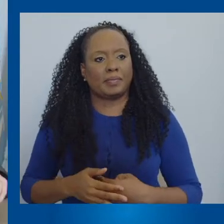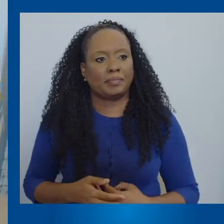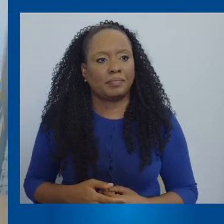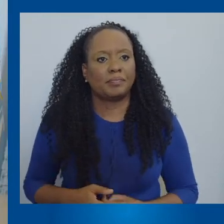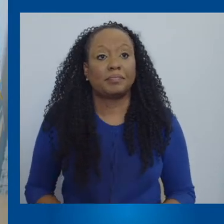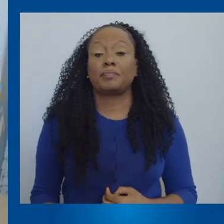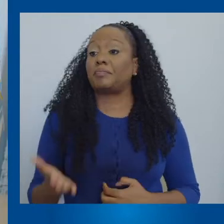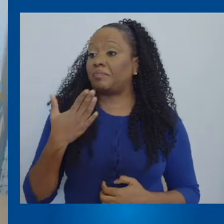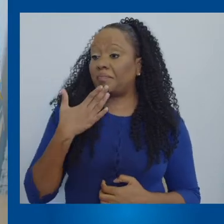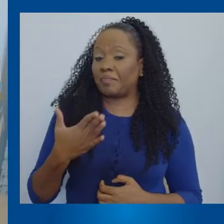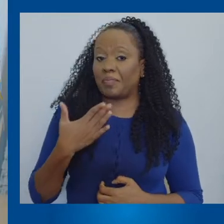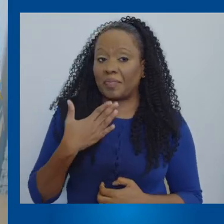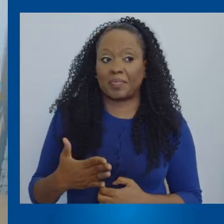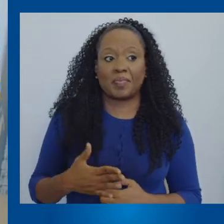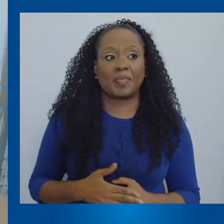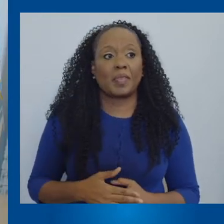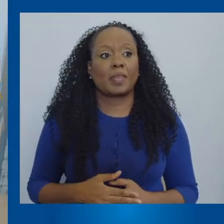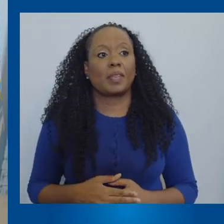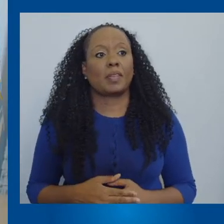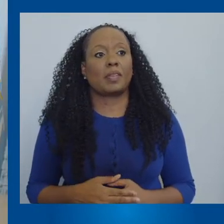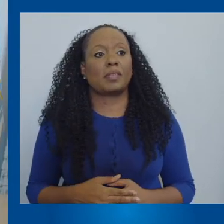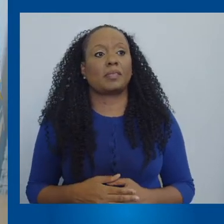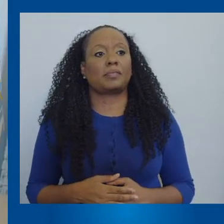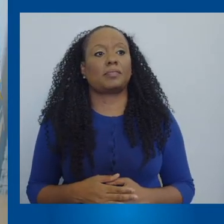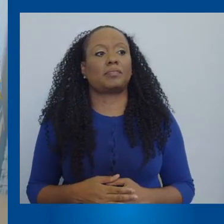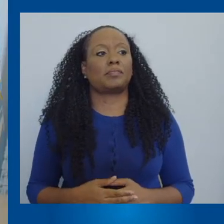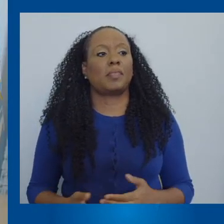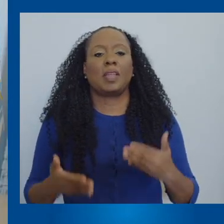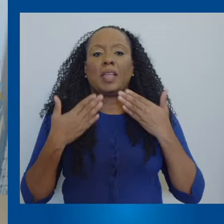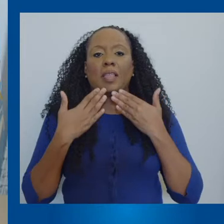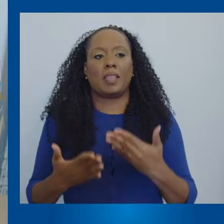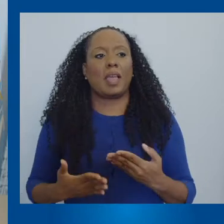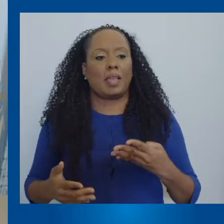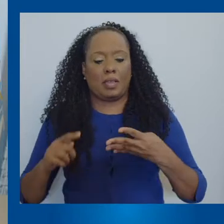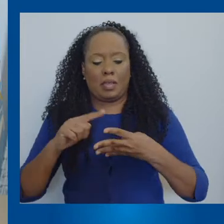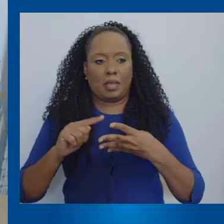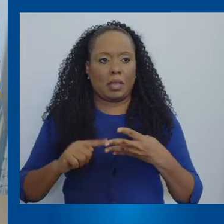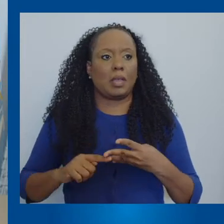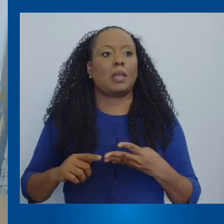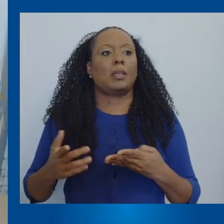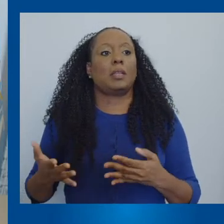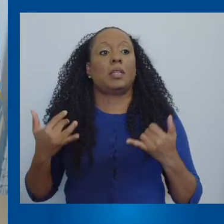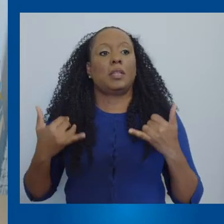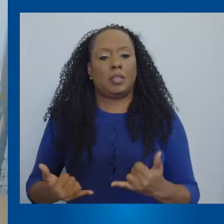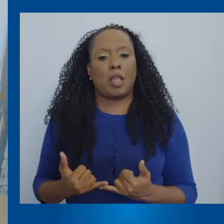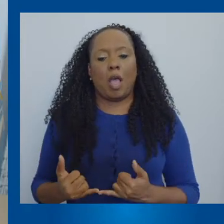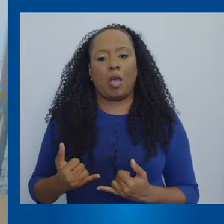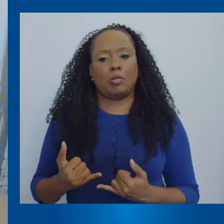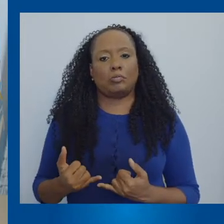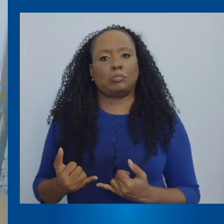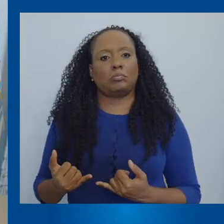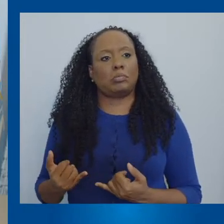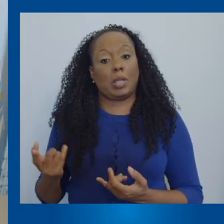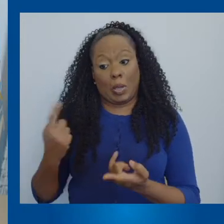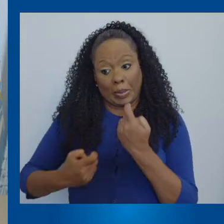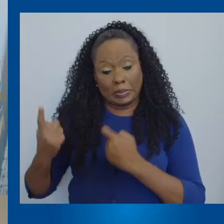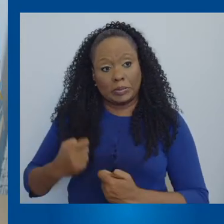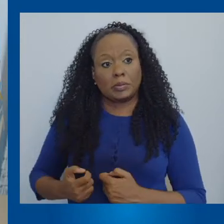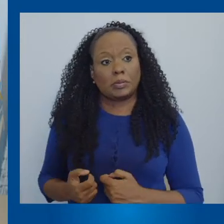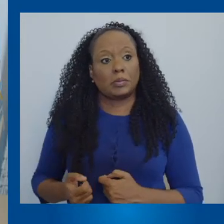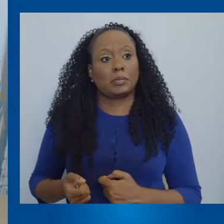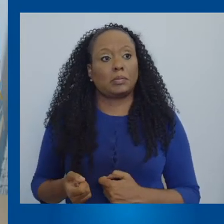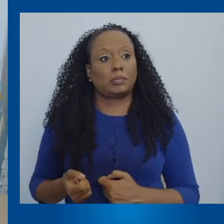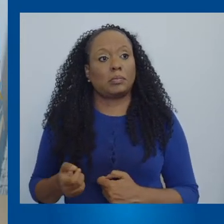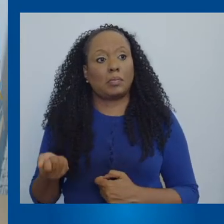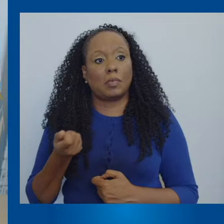Thank you, Executive Director. Many thanks to our distinguished speakers. We will now move on to the QA portion of the briefing. We have a couple of